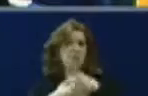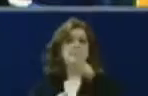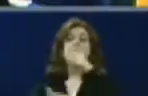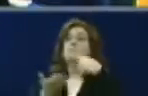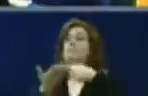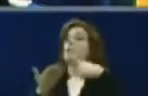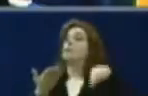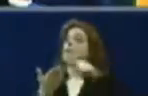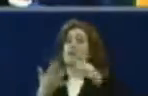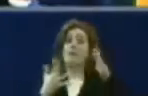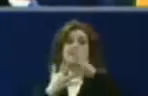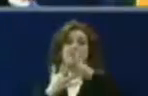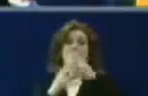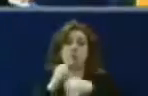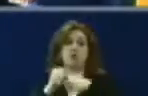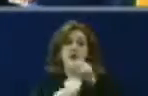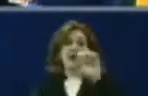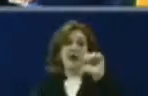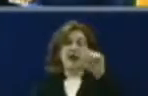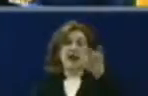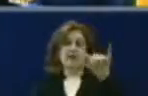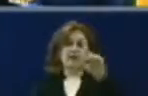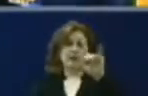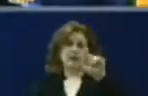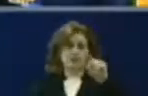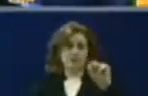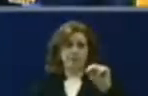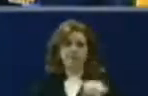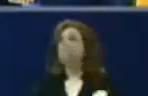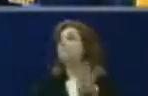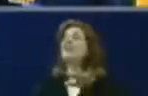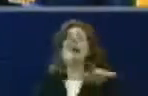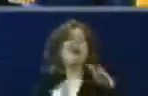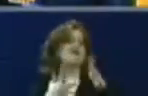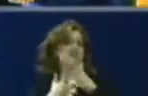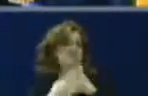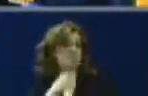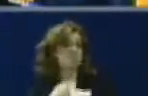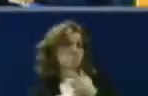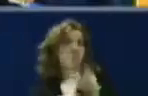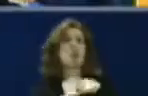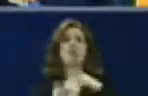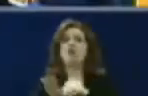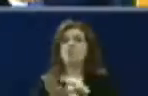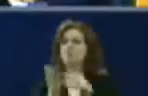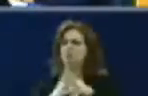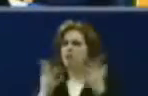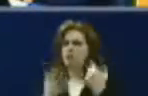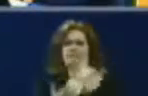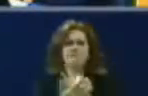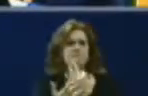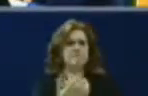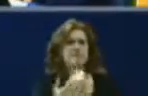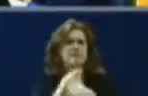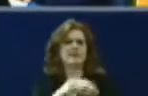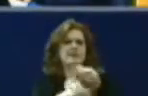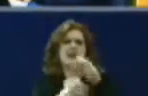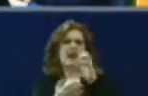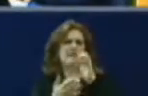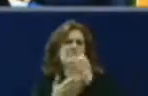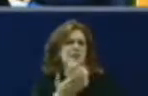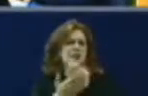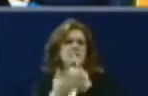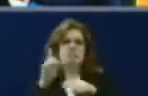about sophomore year, Ashley Kim. During our sophomore year, we're learning about financing and economics of various